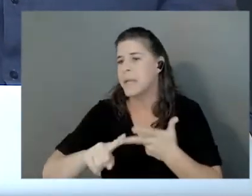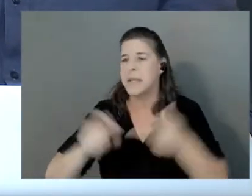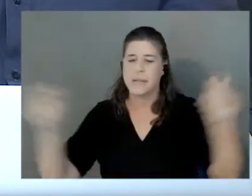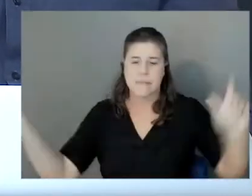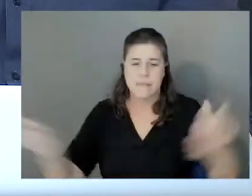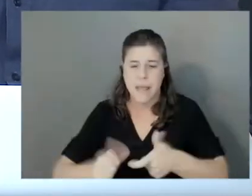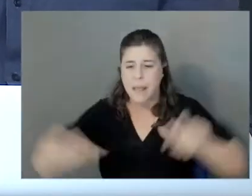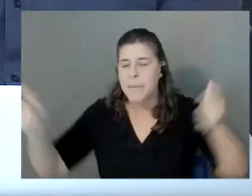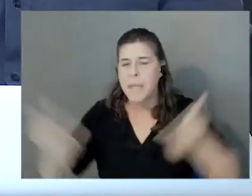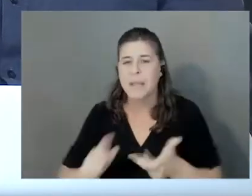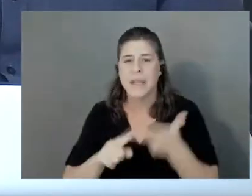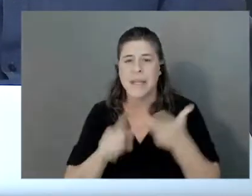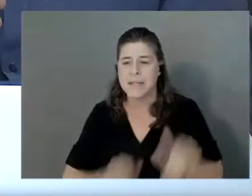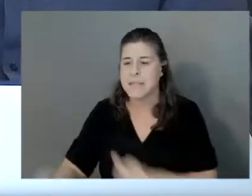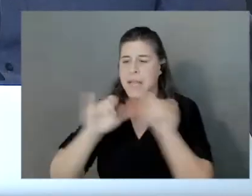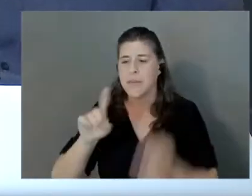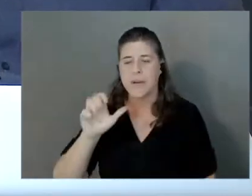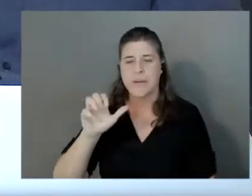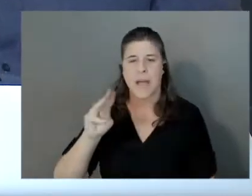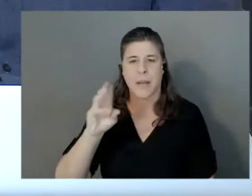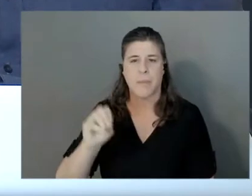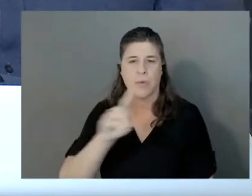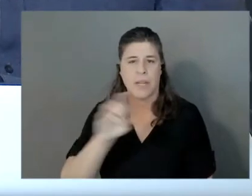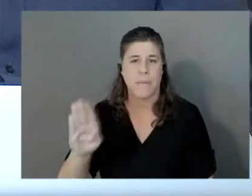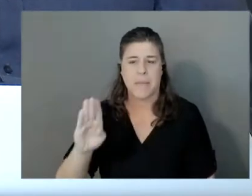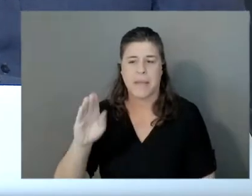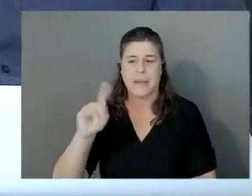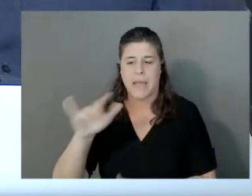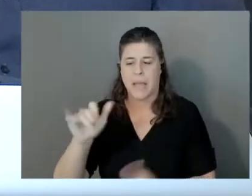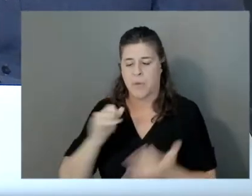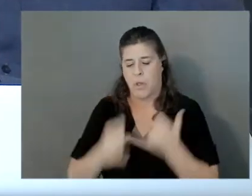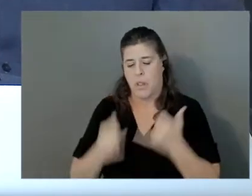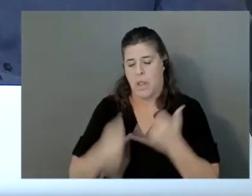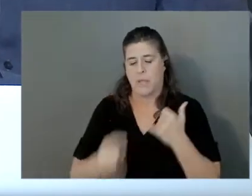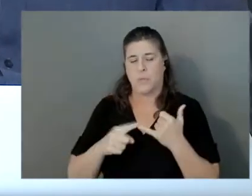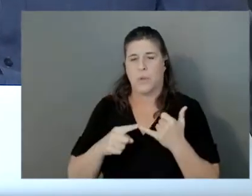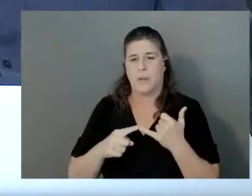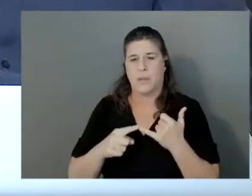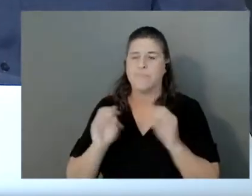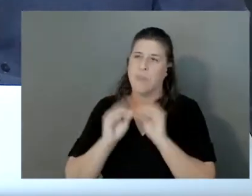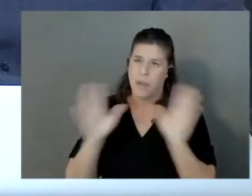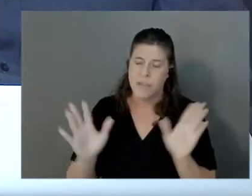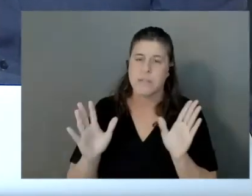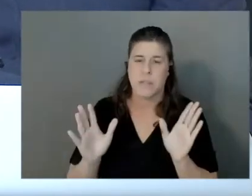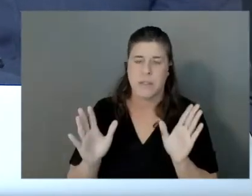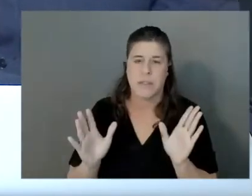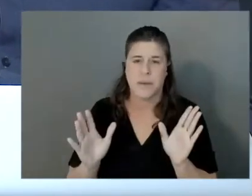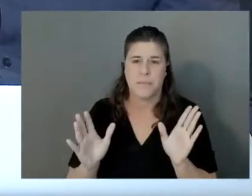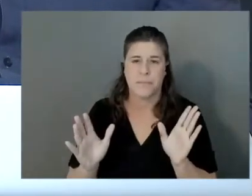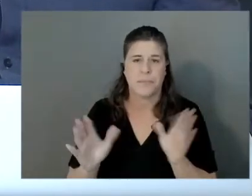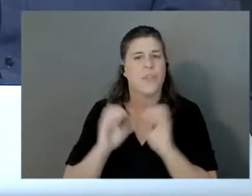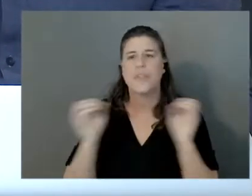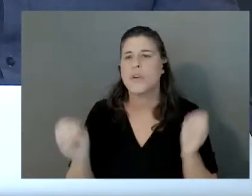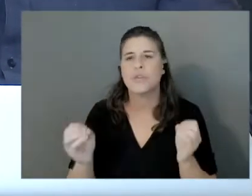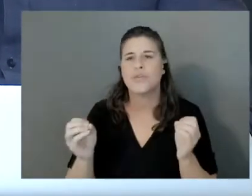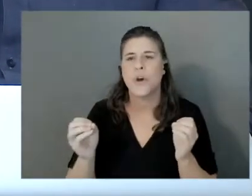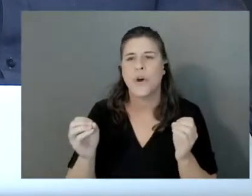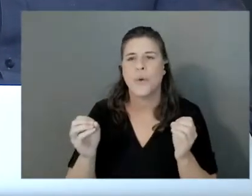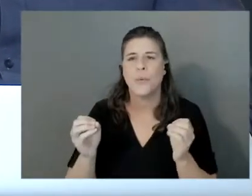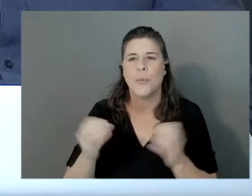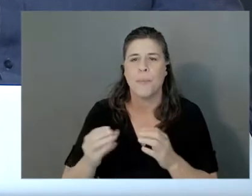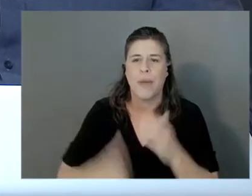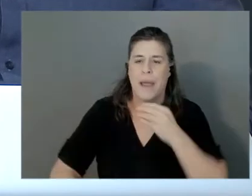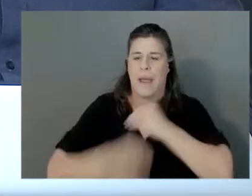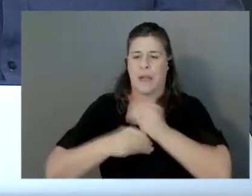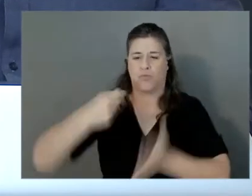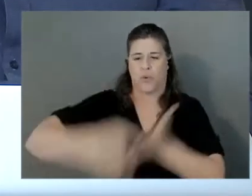standard DynamoDB tables. And the last one is obviously there's no overhead. You don't need to update